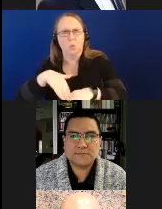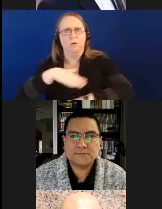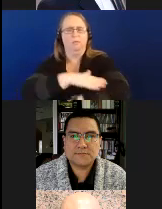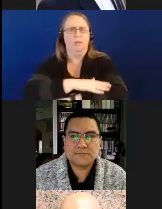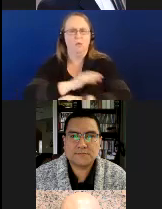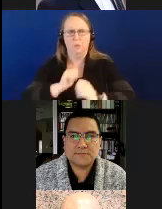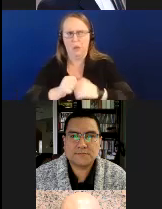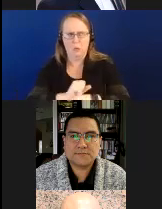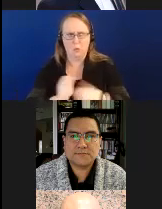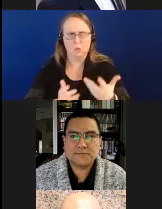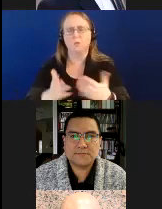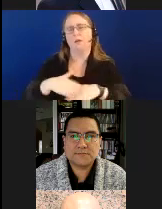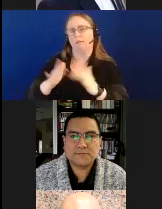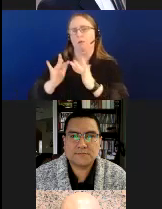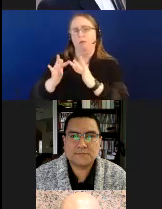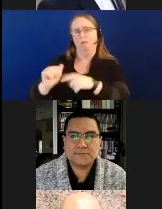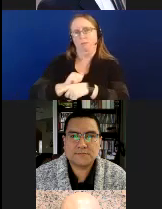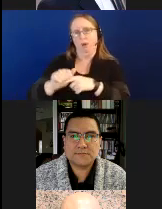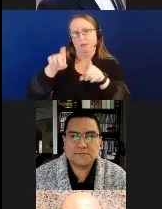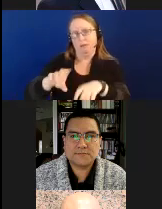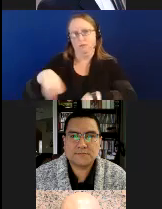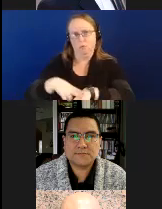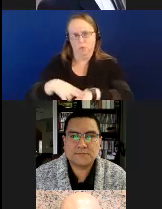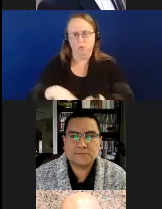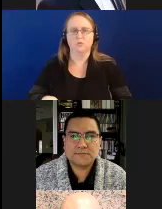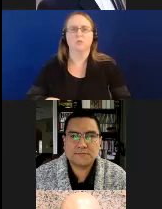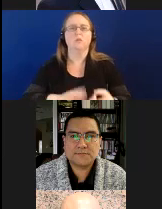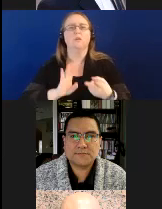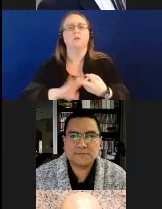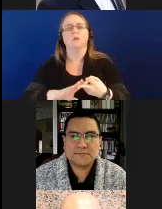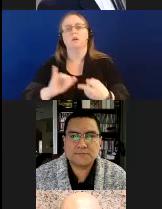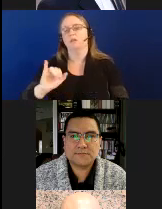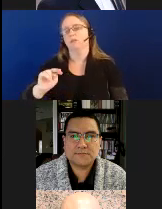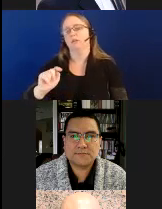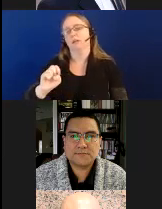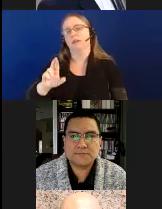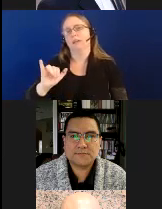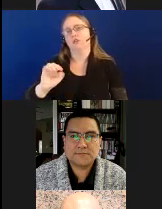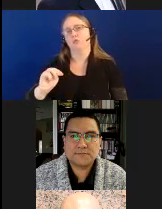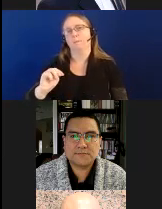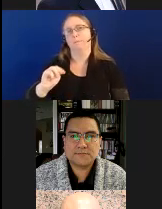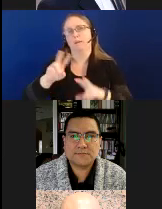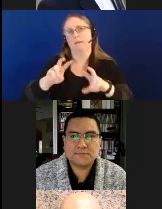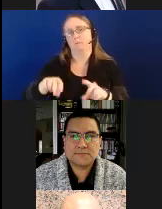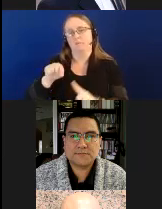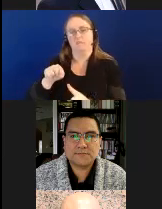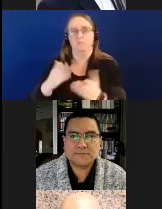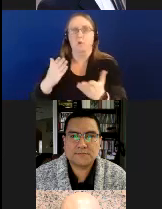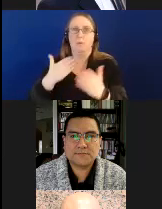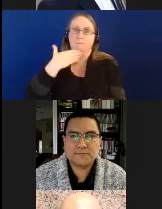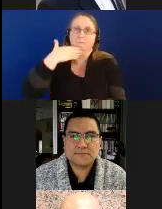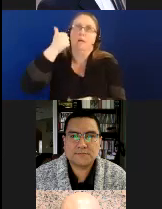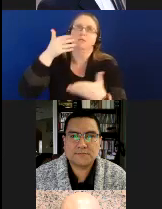have our online practice tests. And then we have our interim assessments, which are probably the very best way